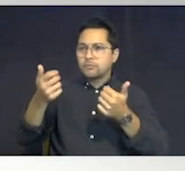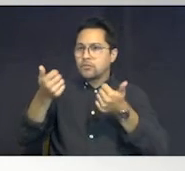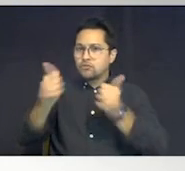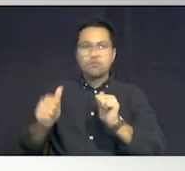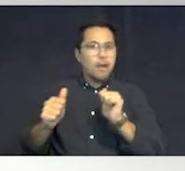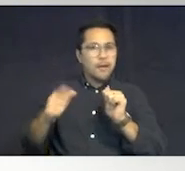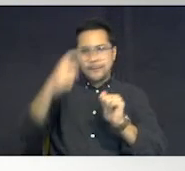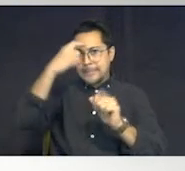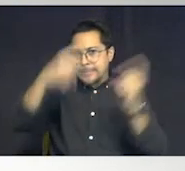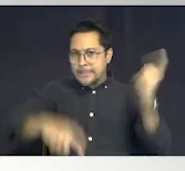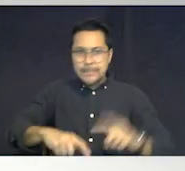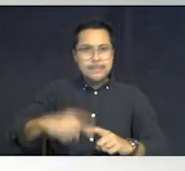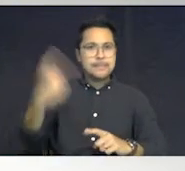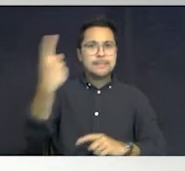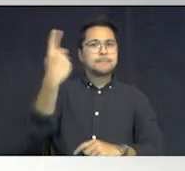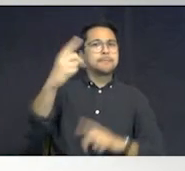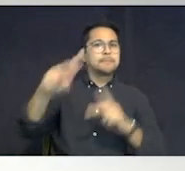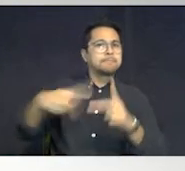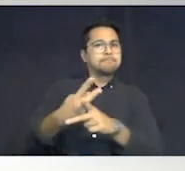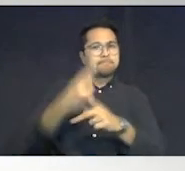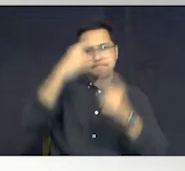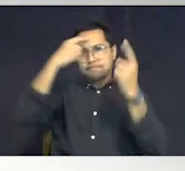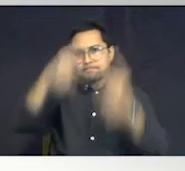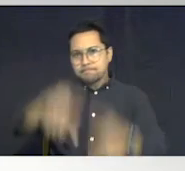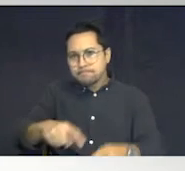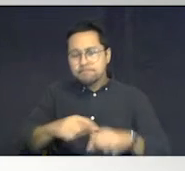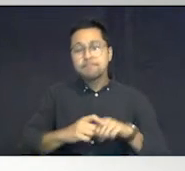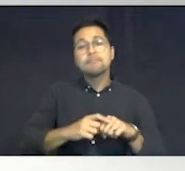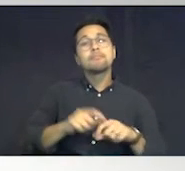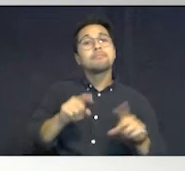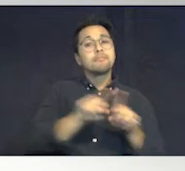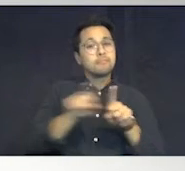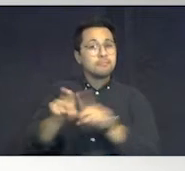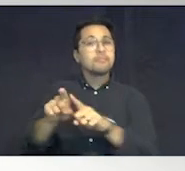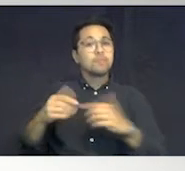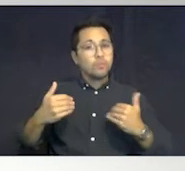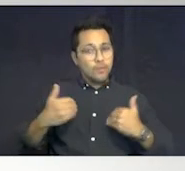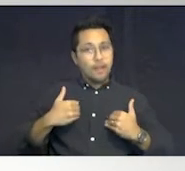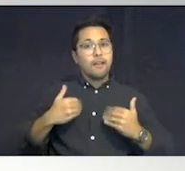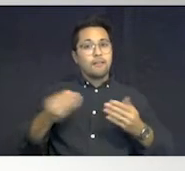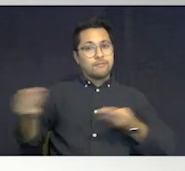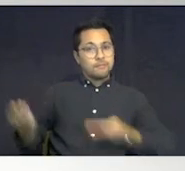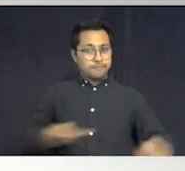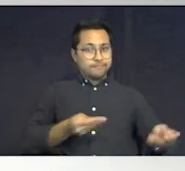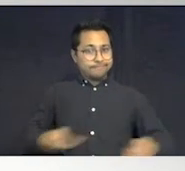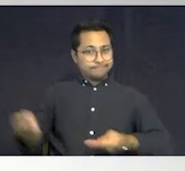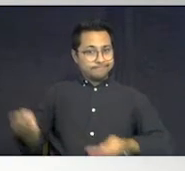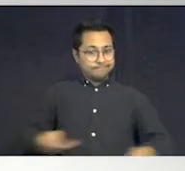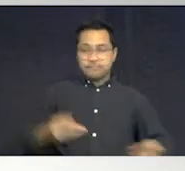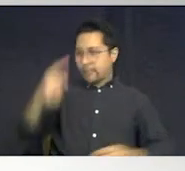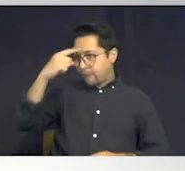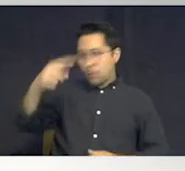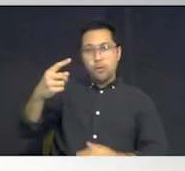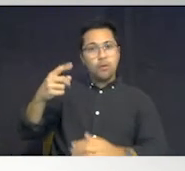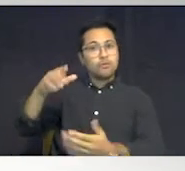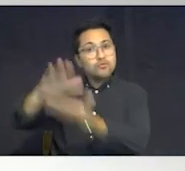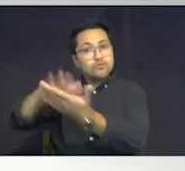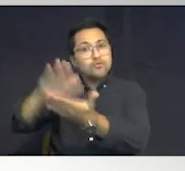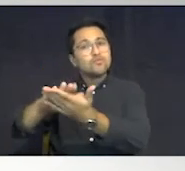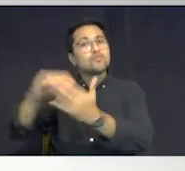agreement. We also at this stage have facilitation, and at this stage we're talking both about